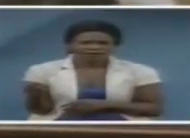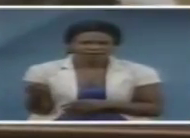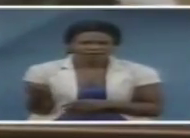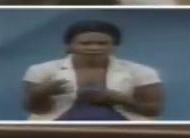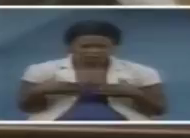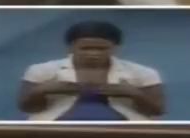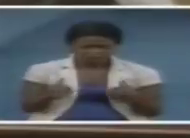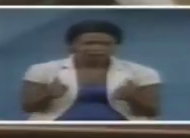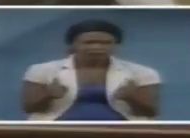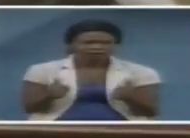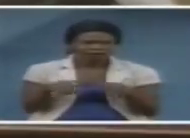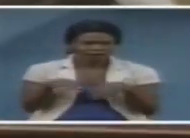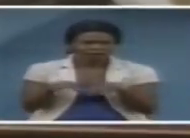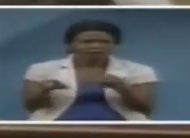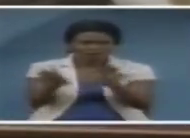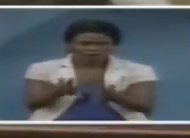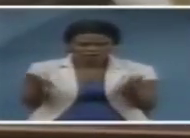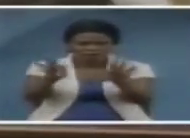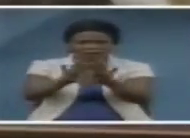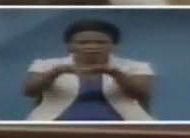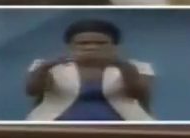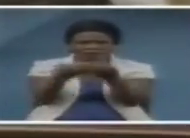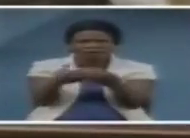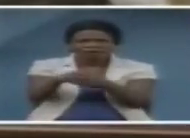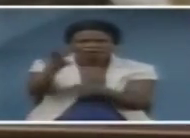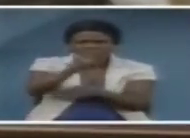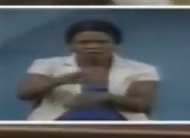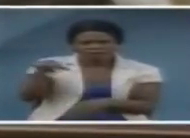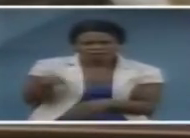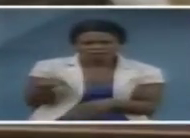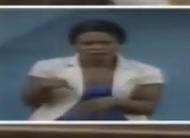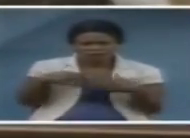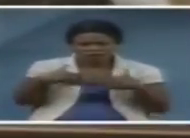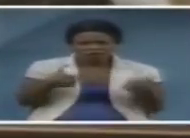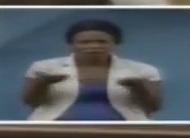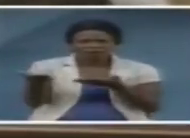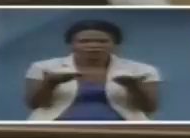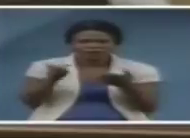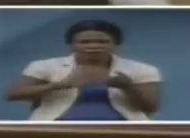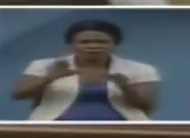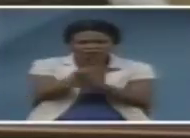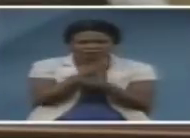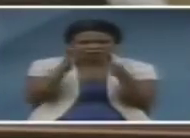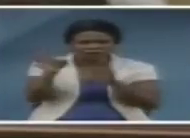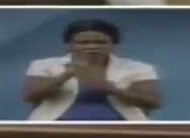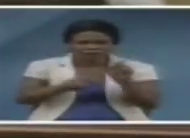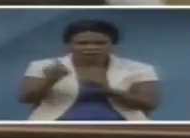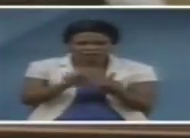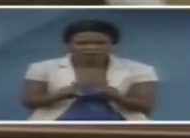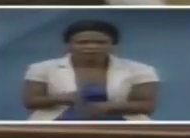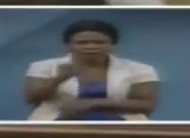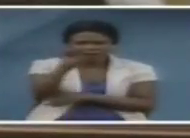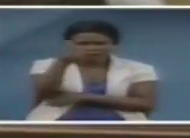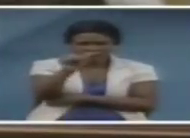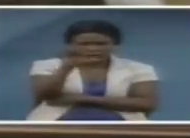resource for health remains a critical component in the provision of quality health services to